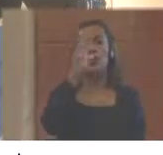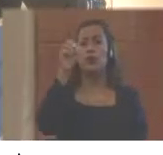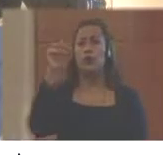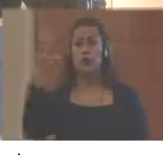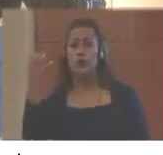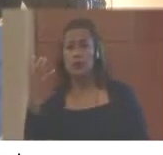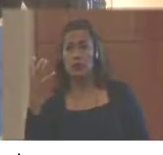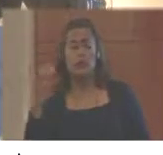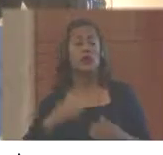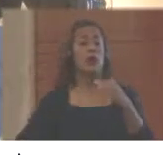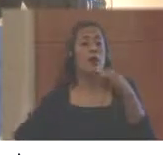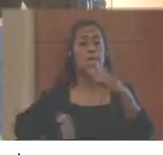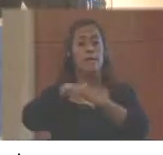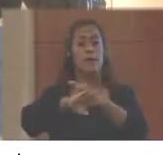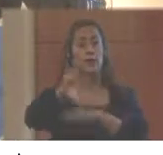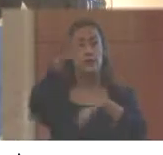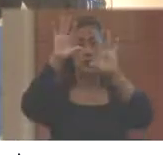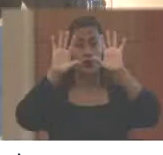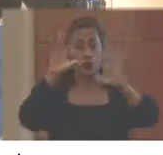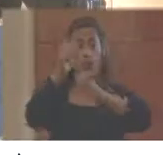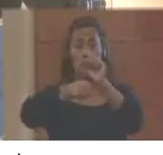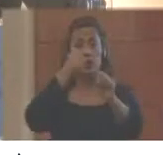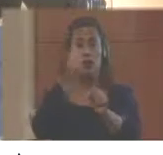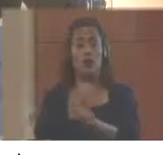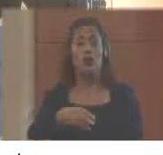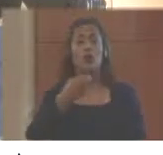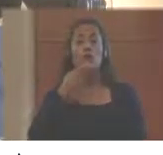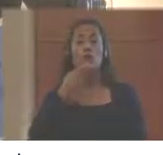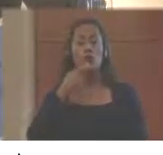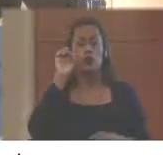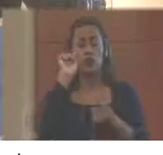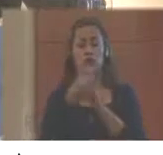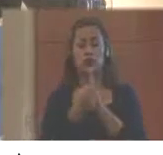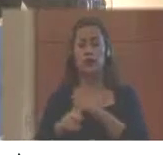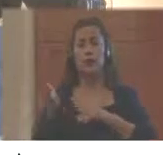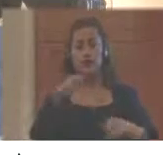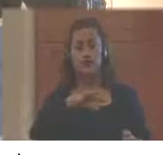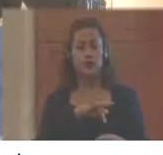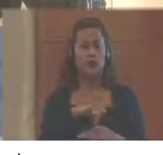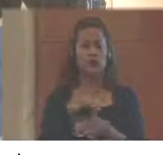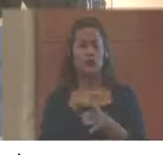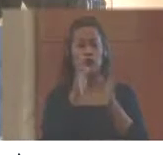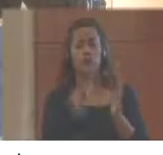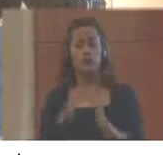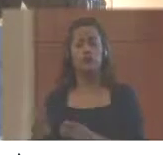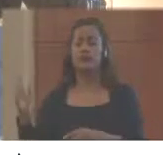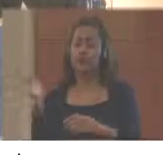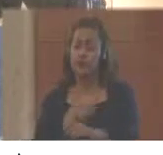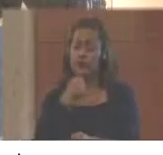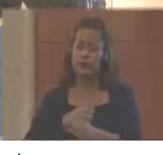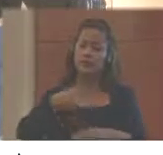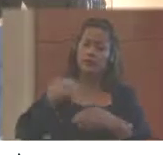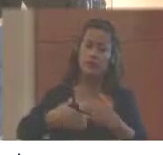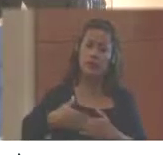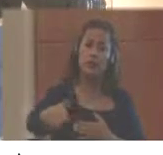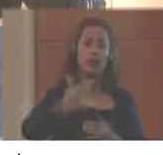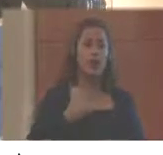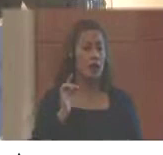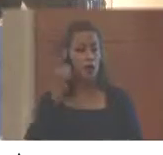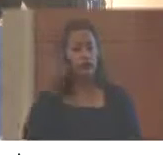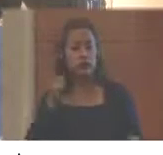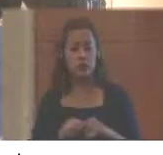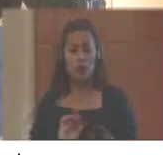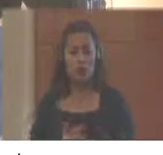when Hyogo framework will have completed the first 10 years in Honduras. The system will be